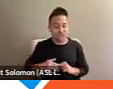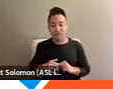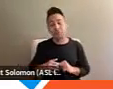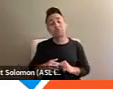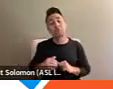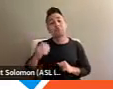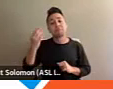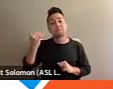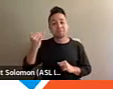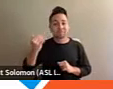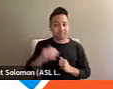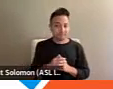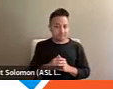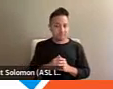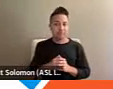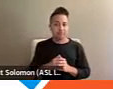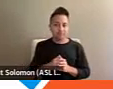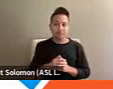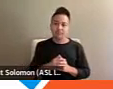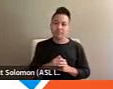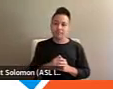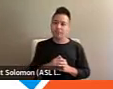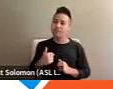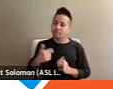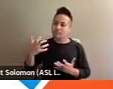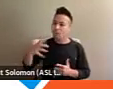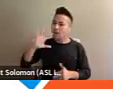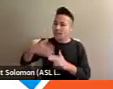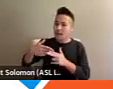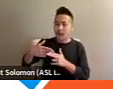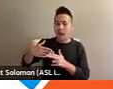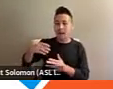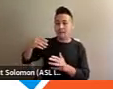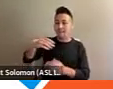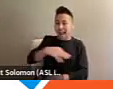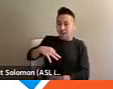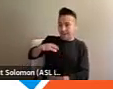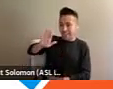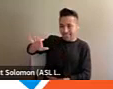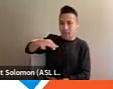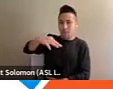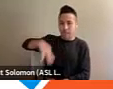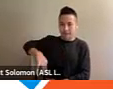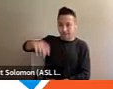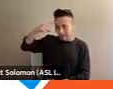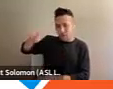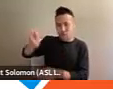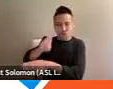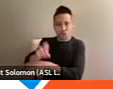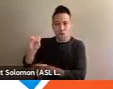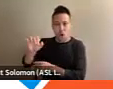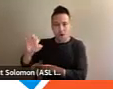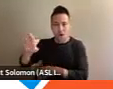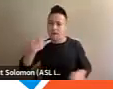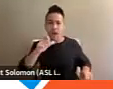talk about the benefits to faculty of using OER. Outside of saving students